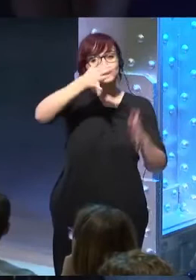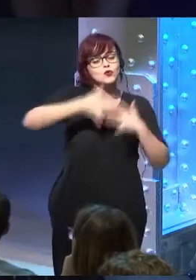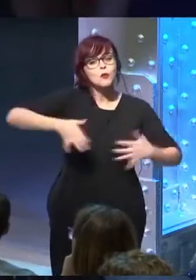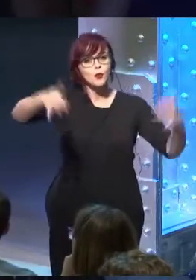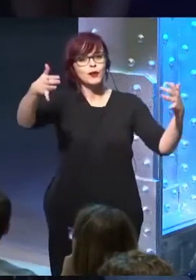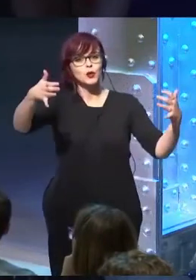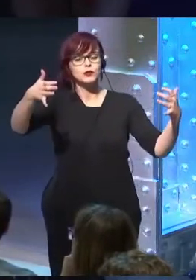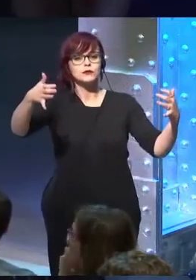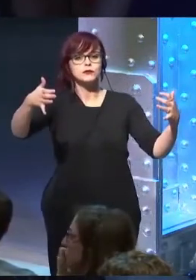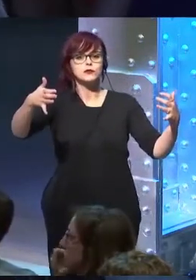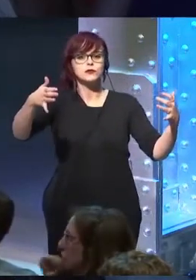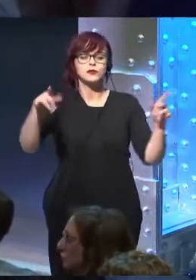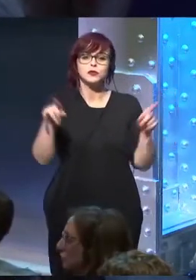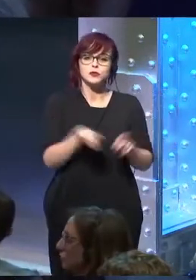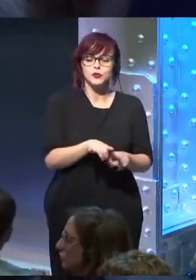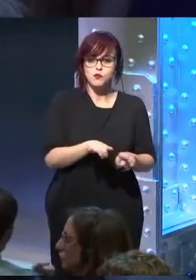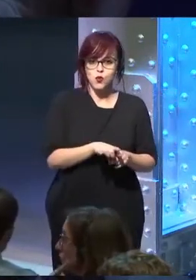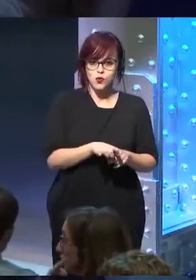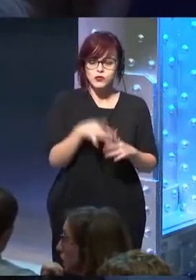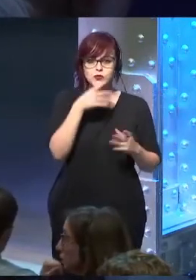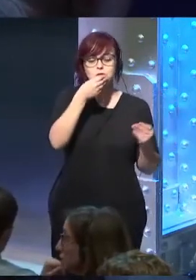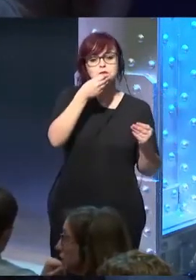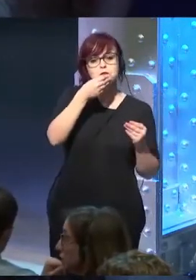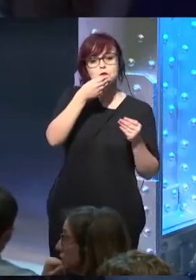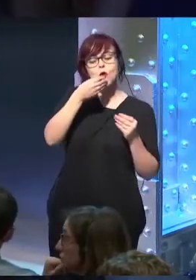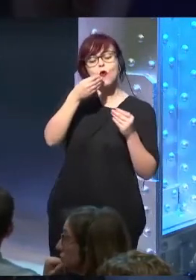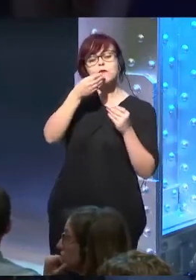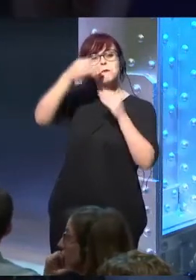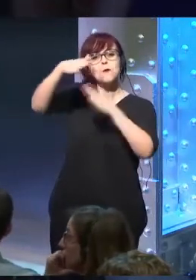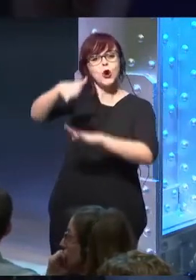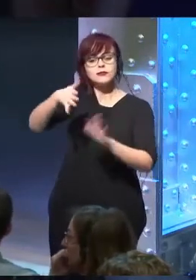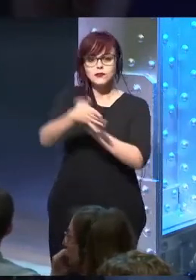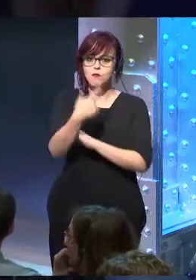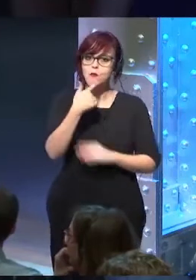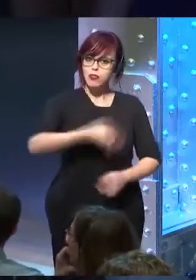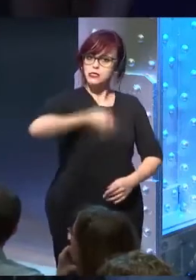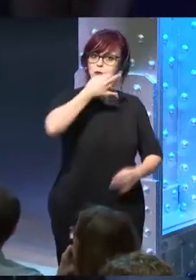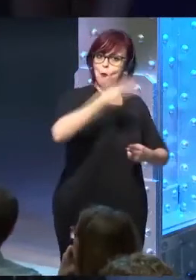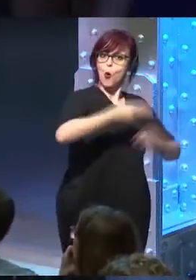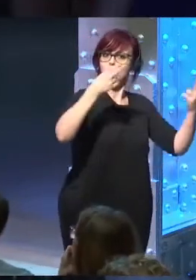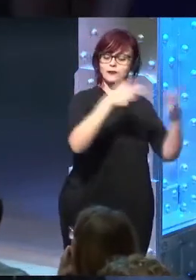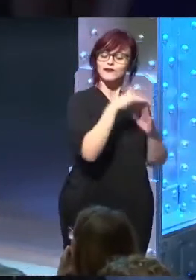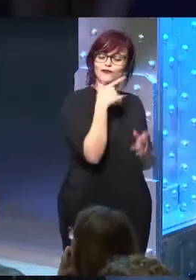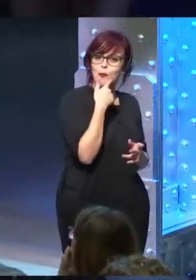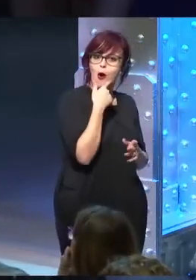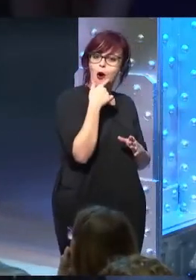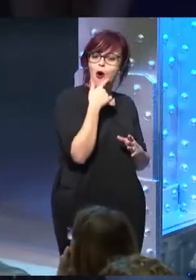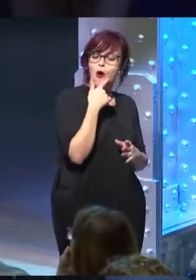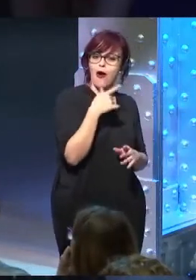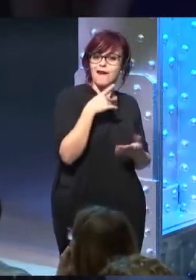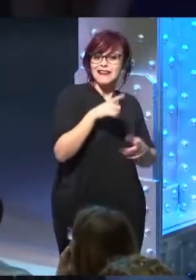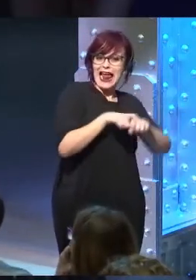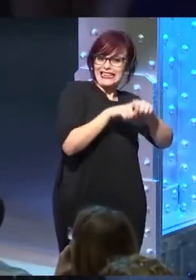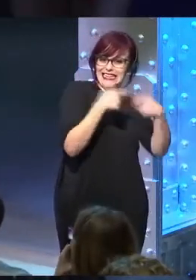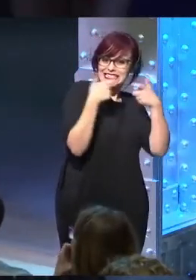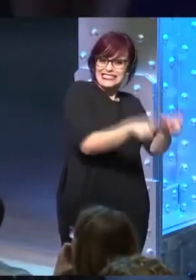the defining attribute of being a man. In fact, one of the standard slogans